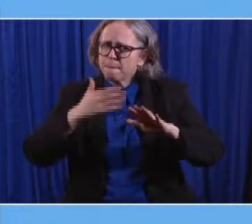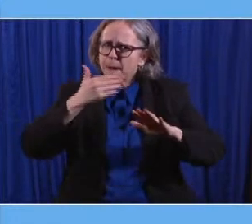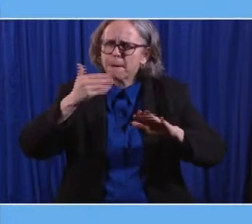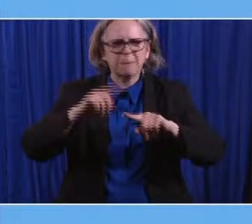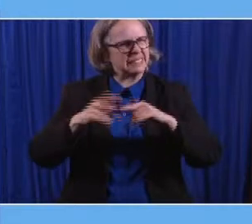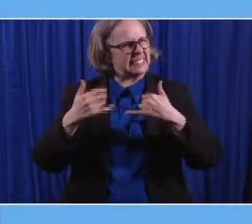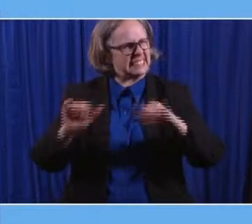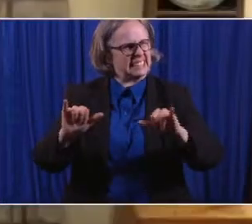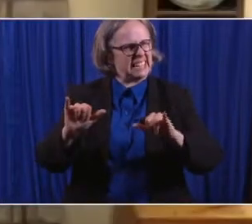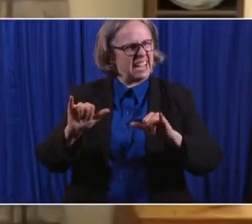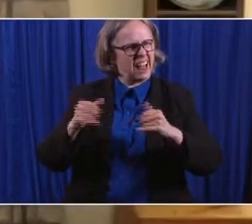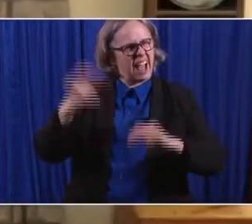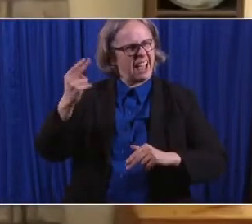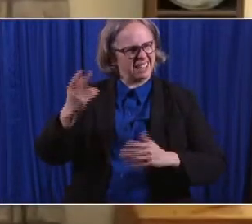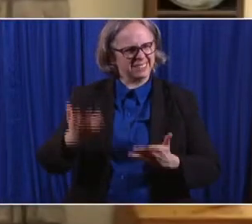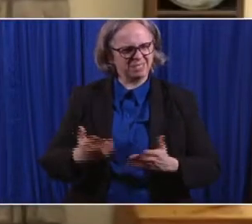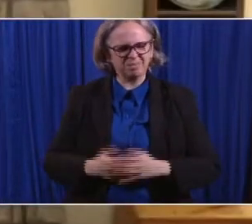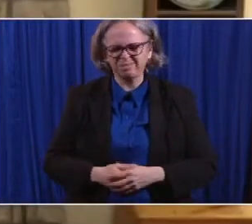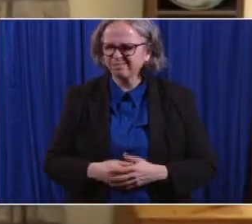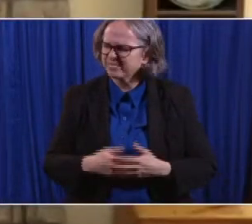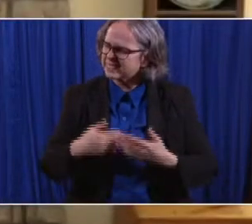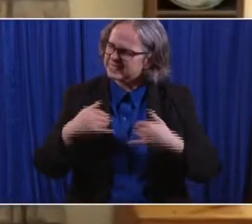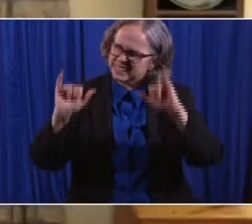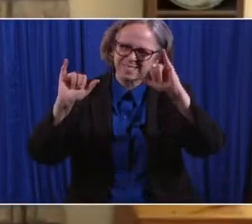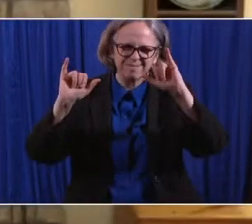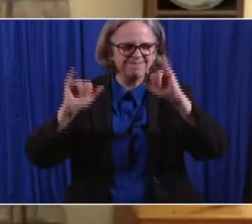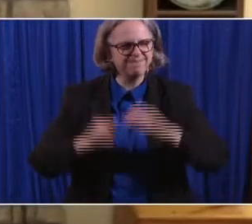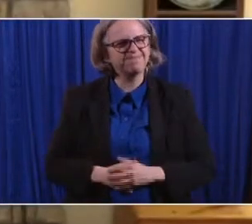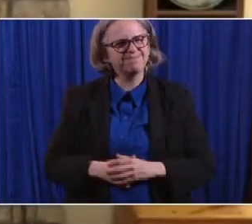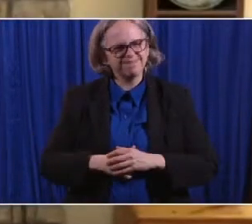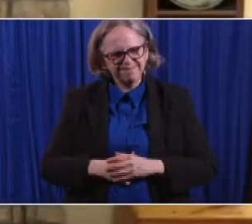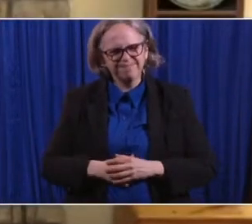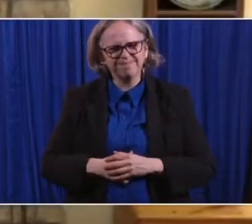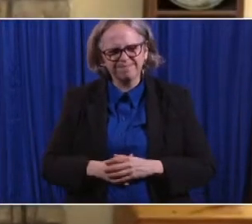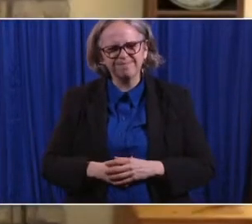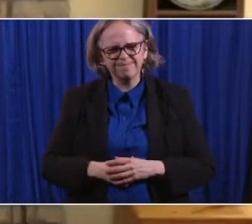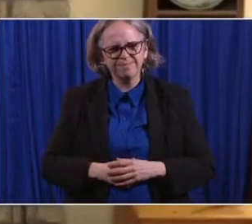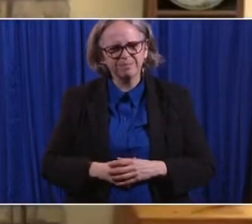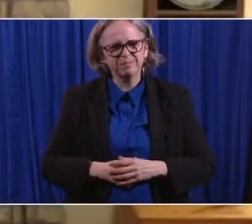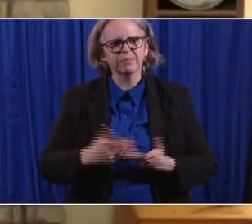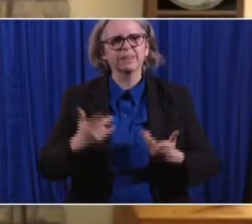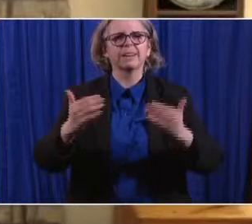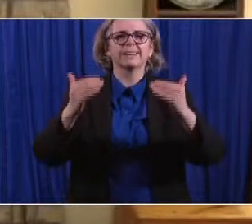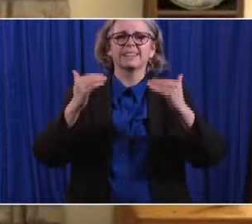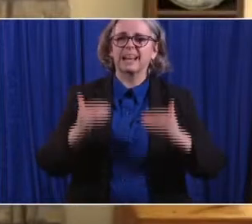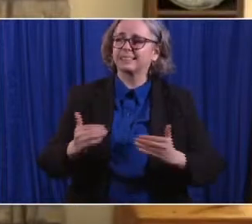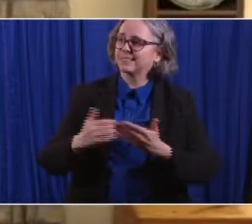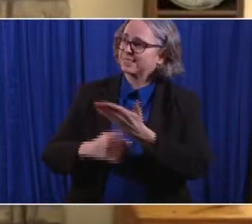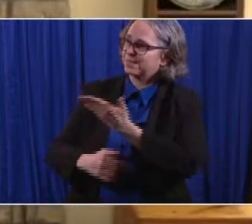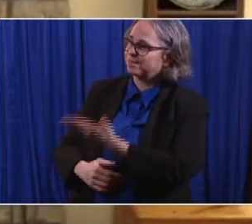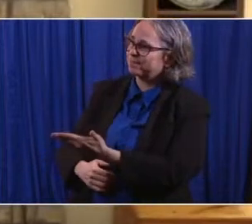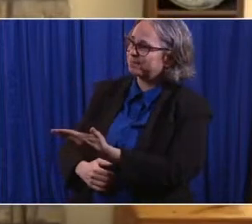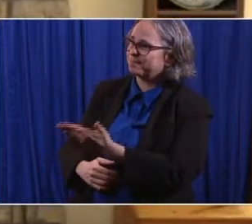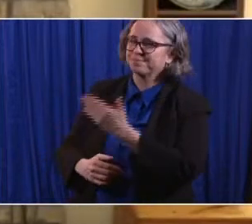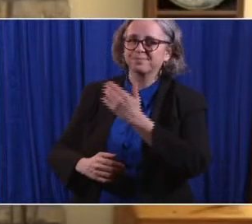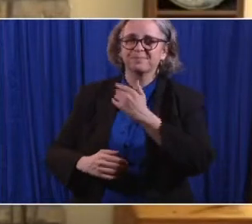these are still very, very high numbers as far as spread is concerned. Eric, let's look at the next one.